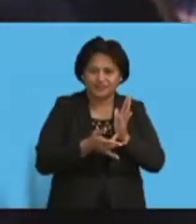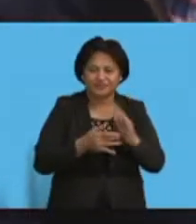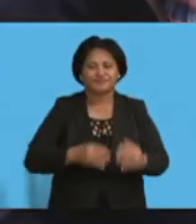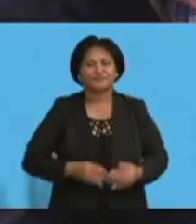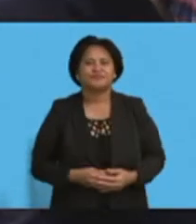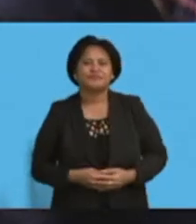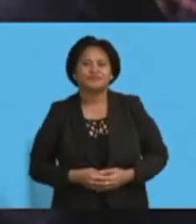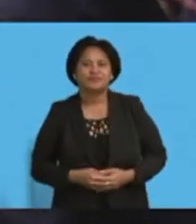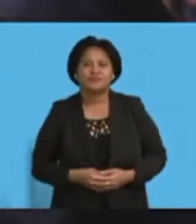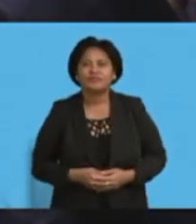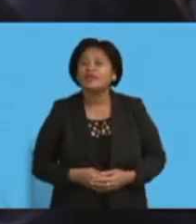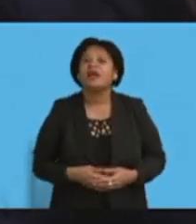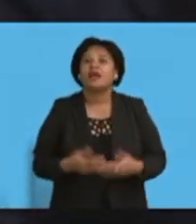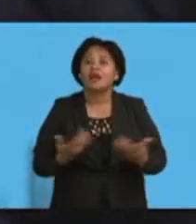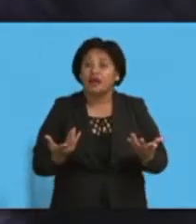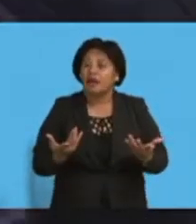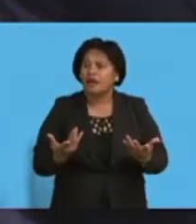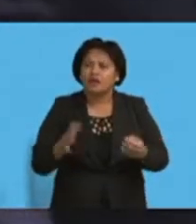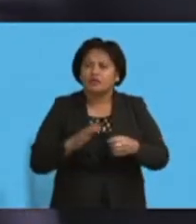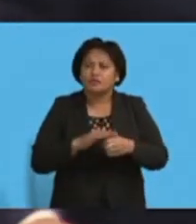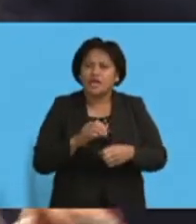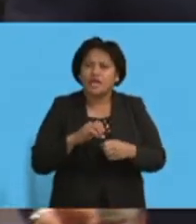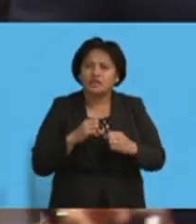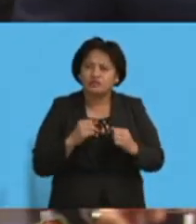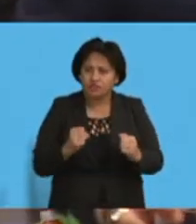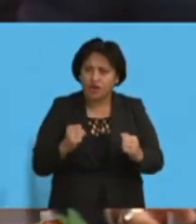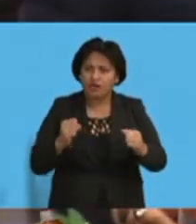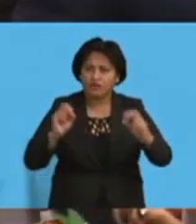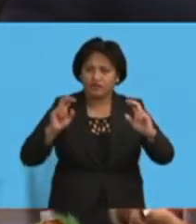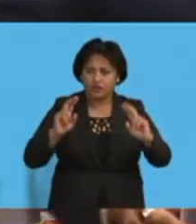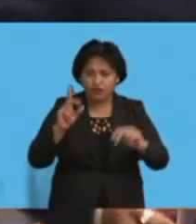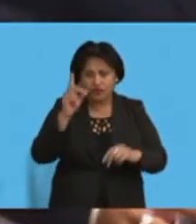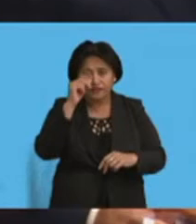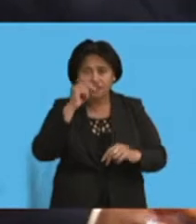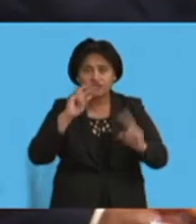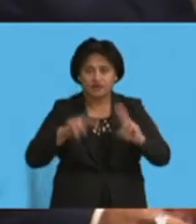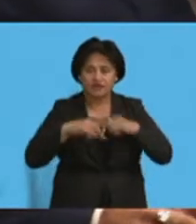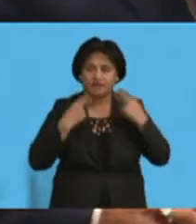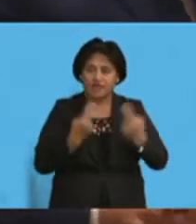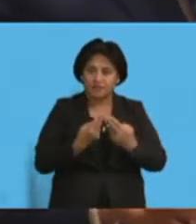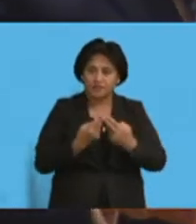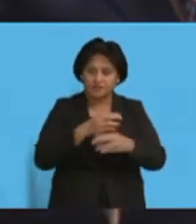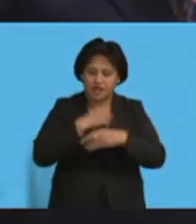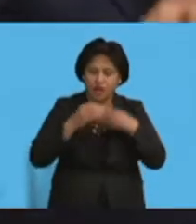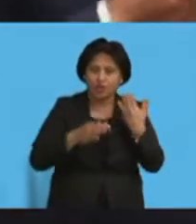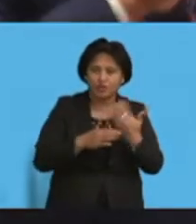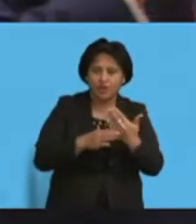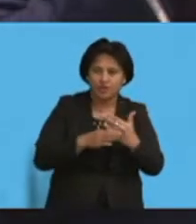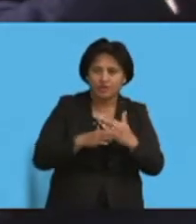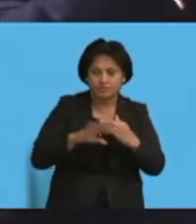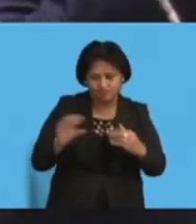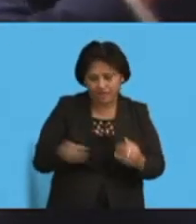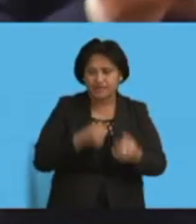Madam Speaker, in strengthening Fijian families, our effort must begin where all families begin,